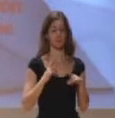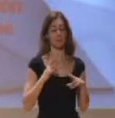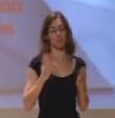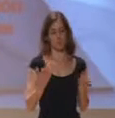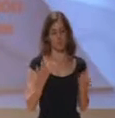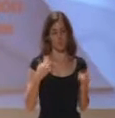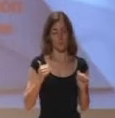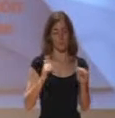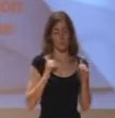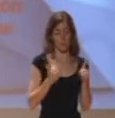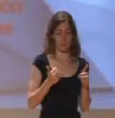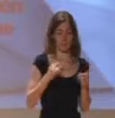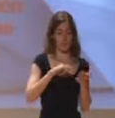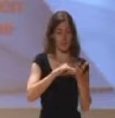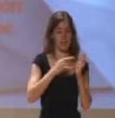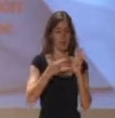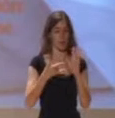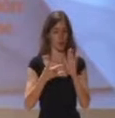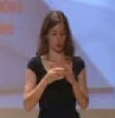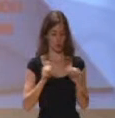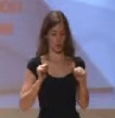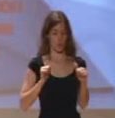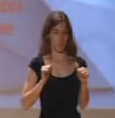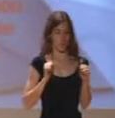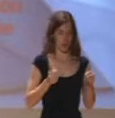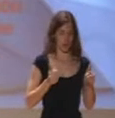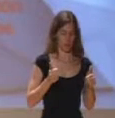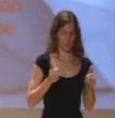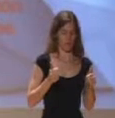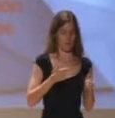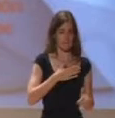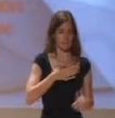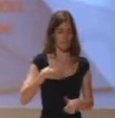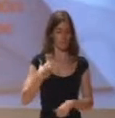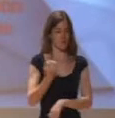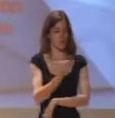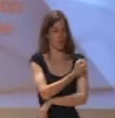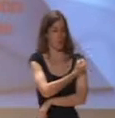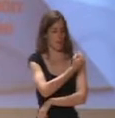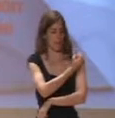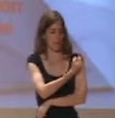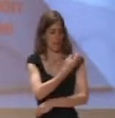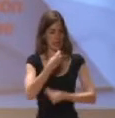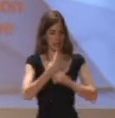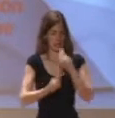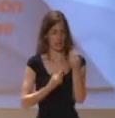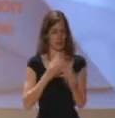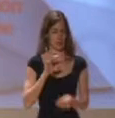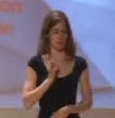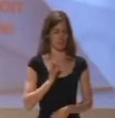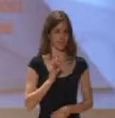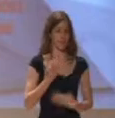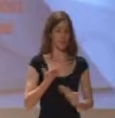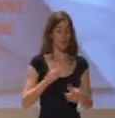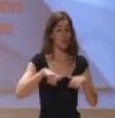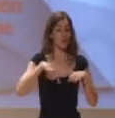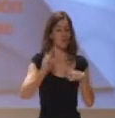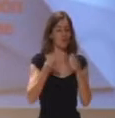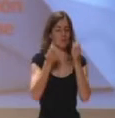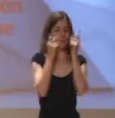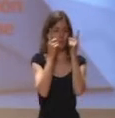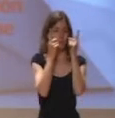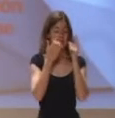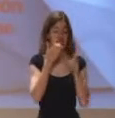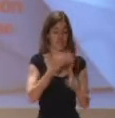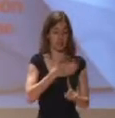Well, in the initial projects, we thought of developing a patent-based system,